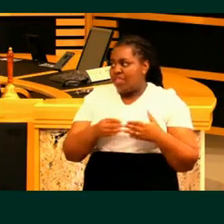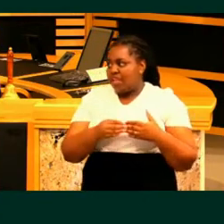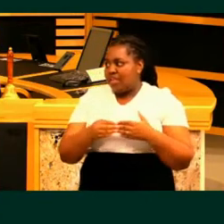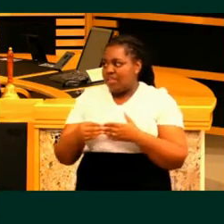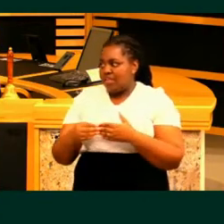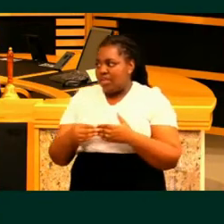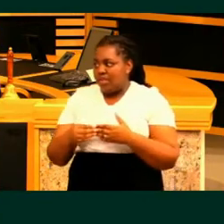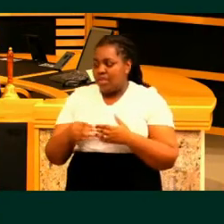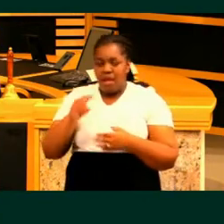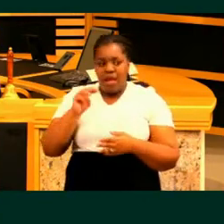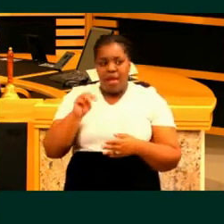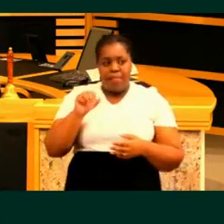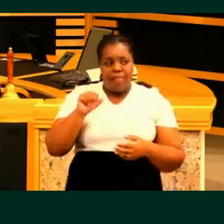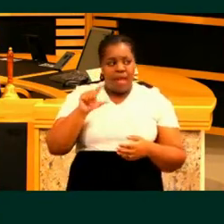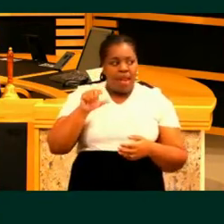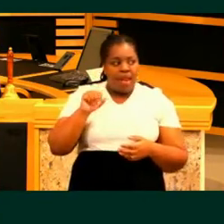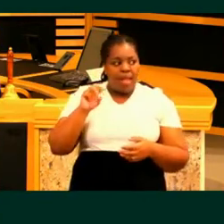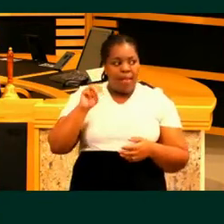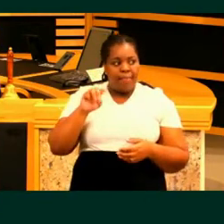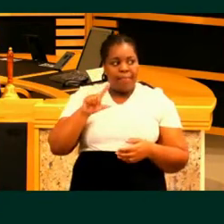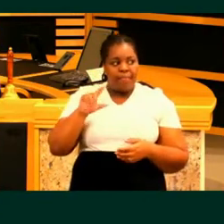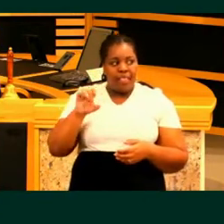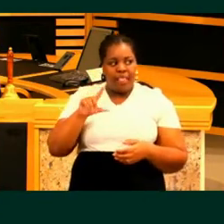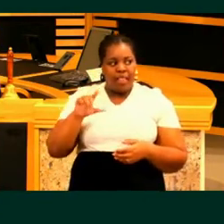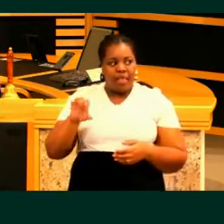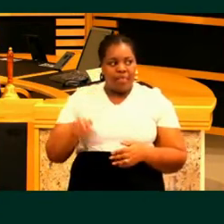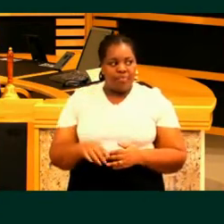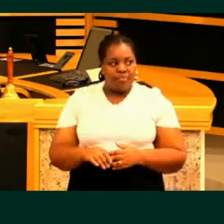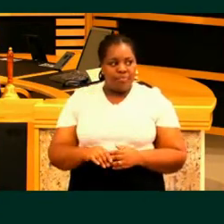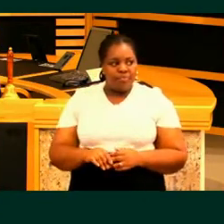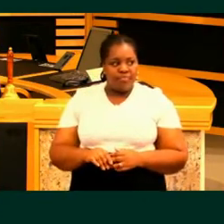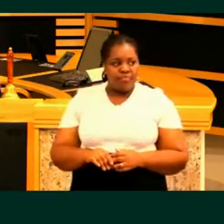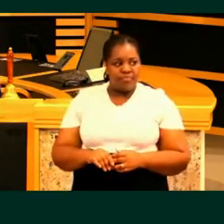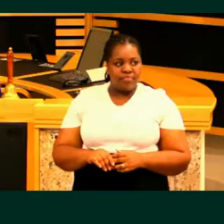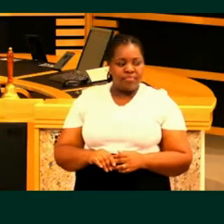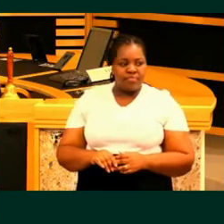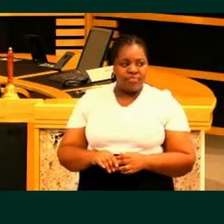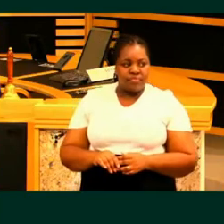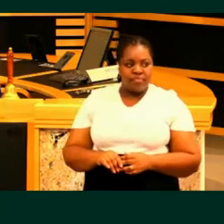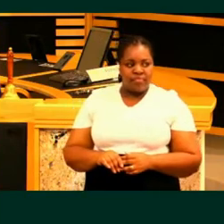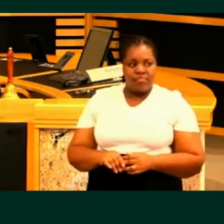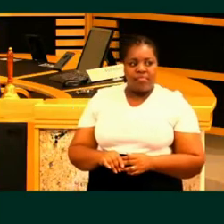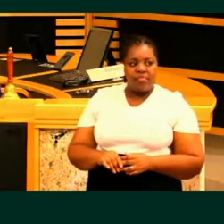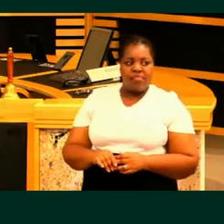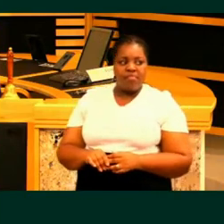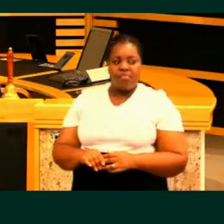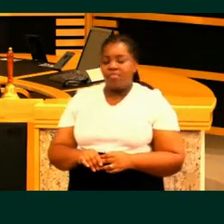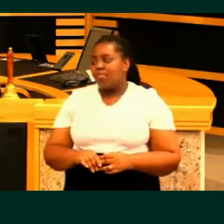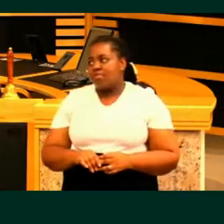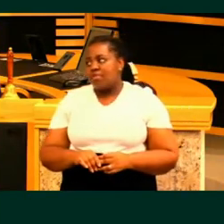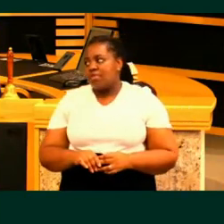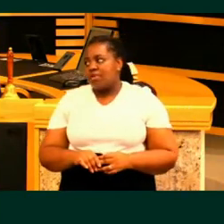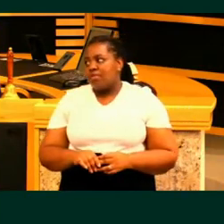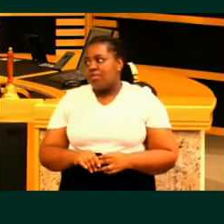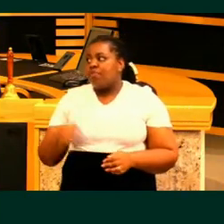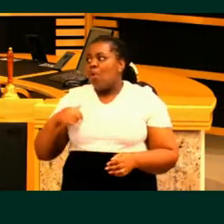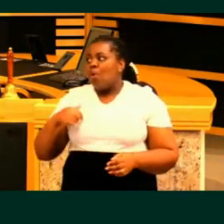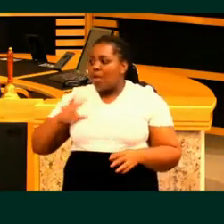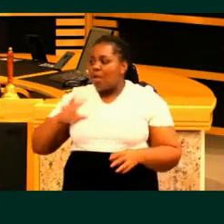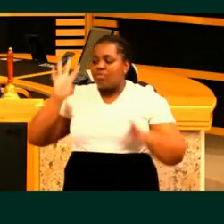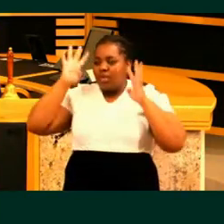honorable Mal and and and and and and and and and and and because you want to create